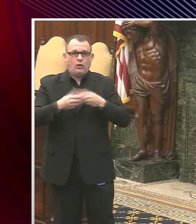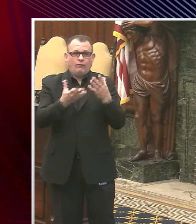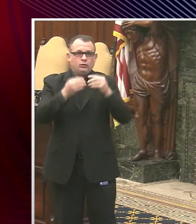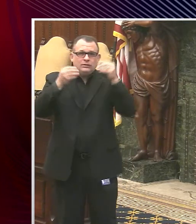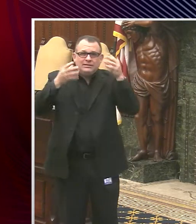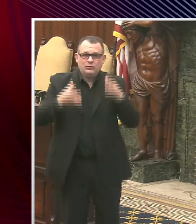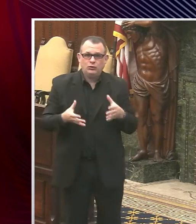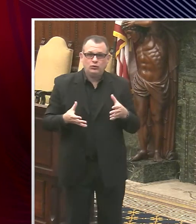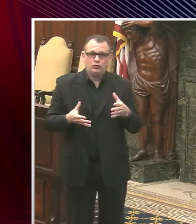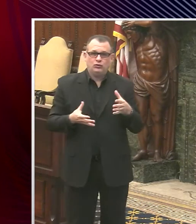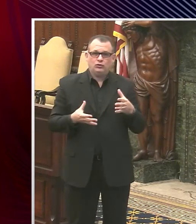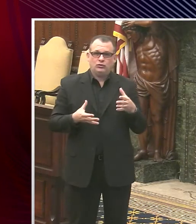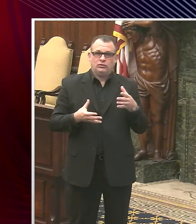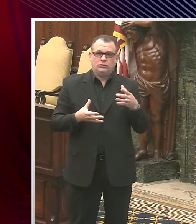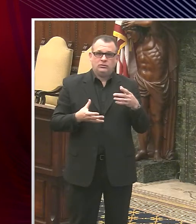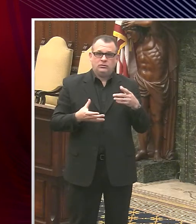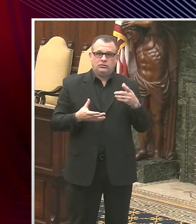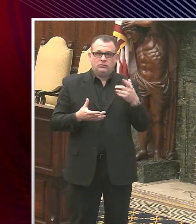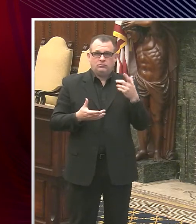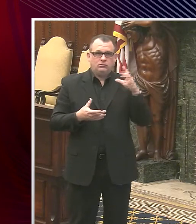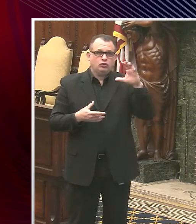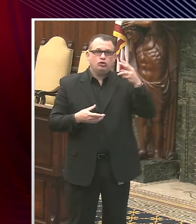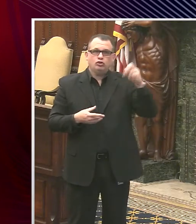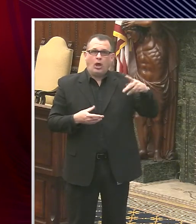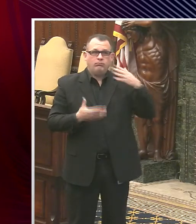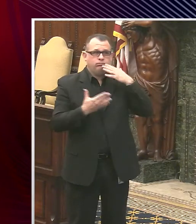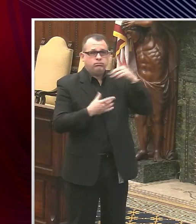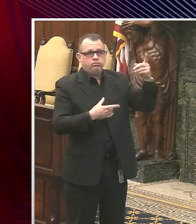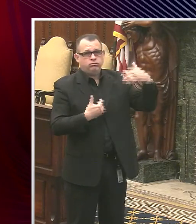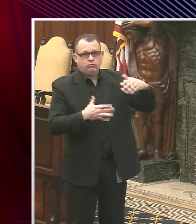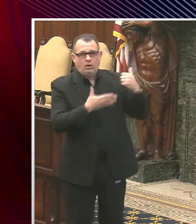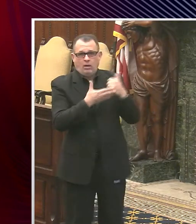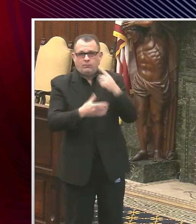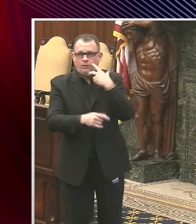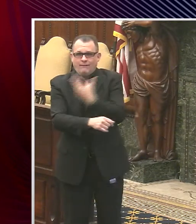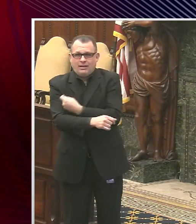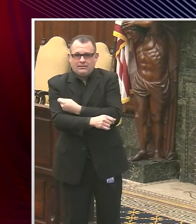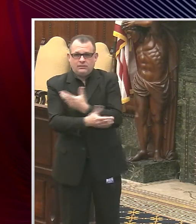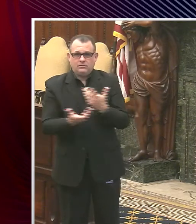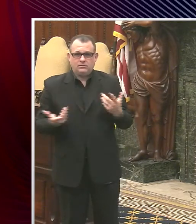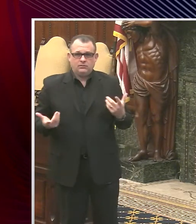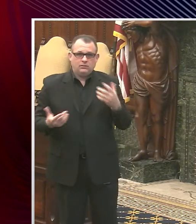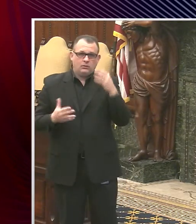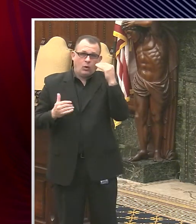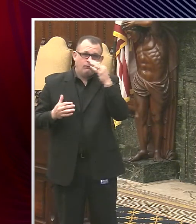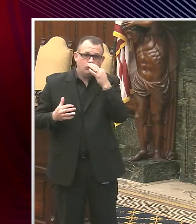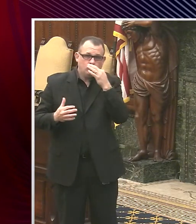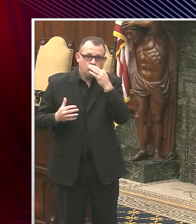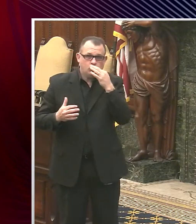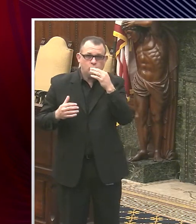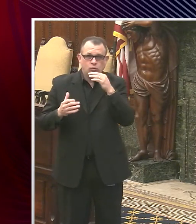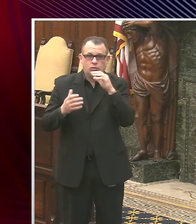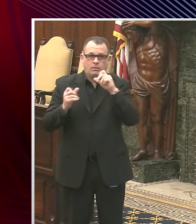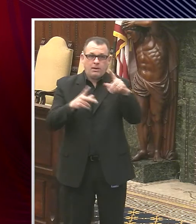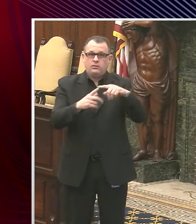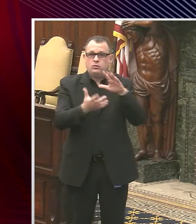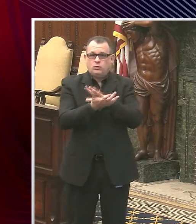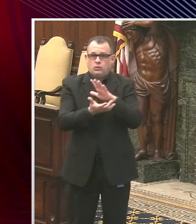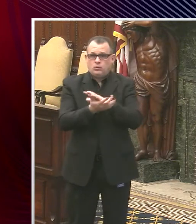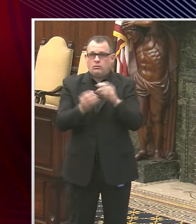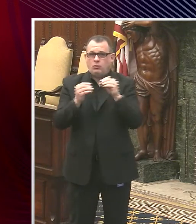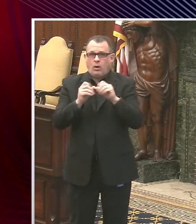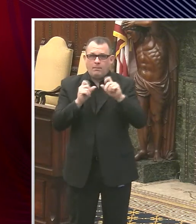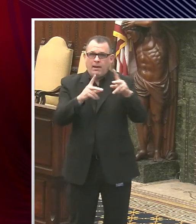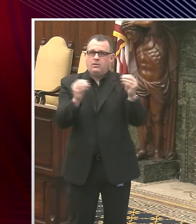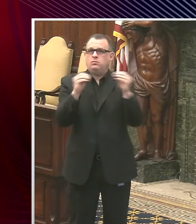CHOP vaccination process is moving along very well. And so I'm hopeful that we'll have more and more kids back in school. Thank you. Thank